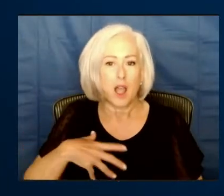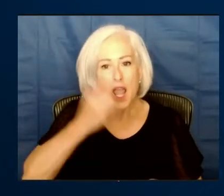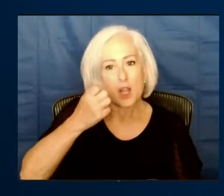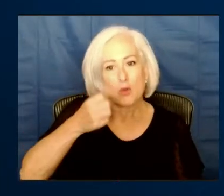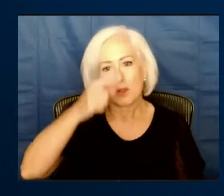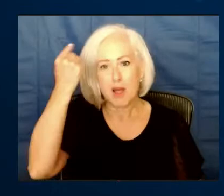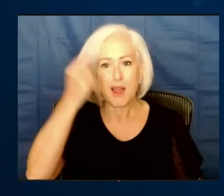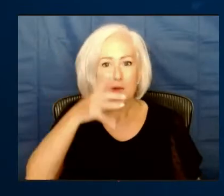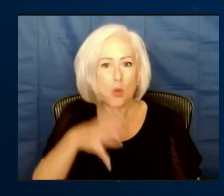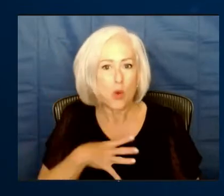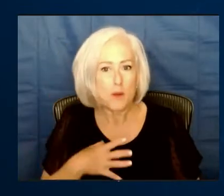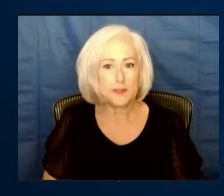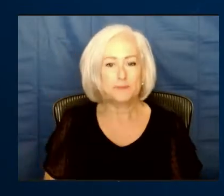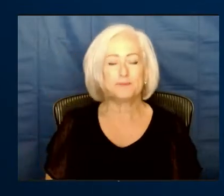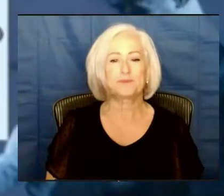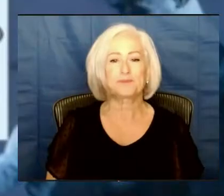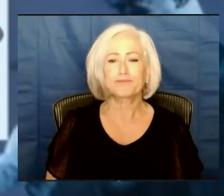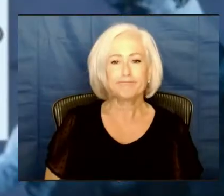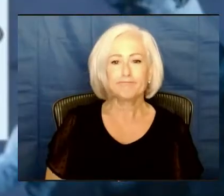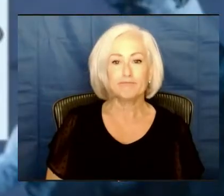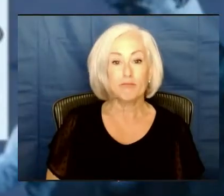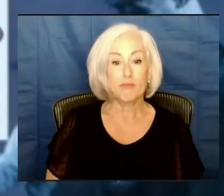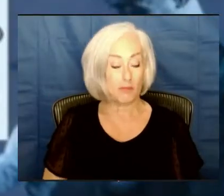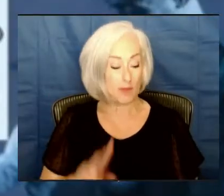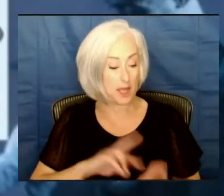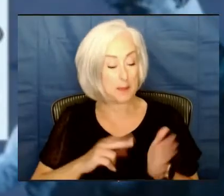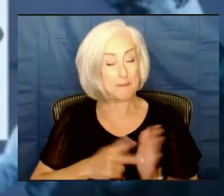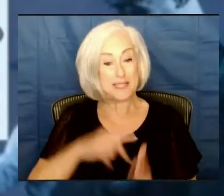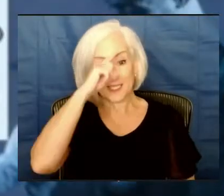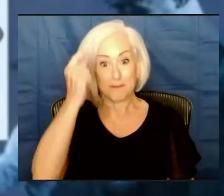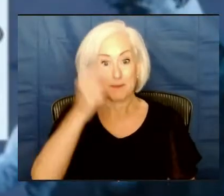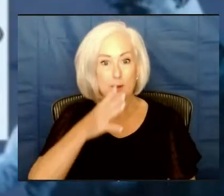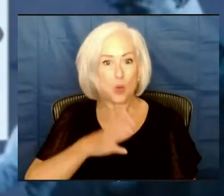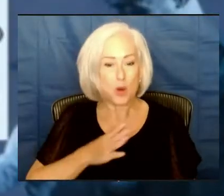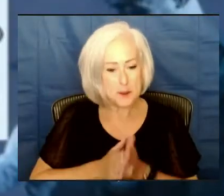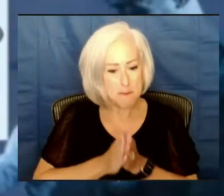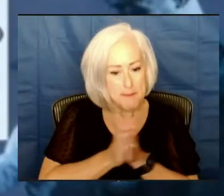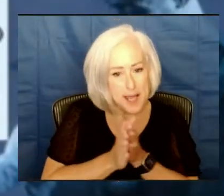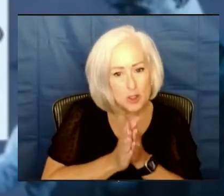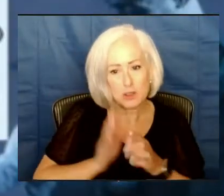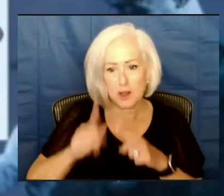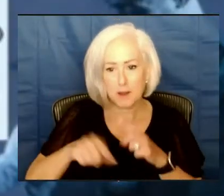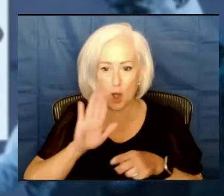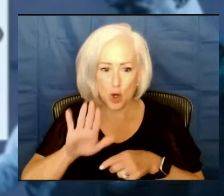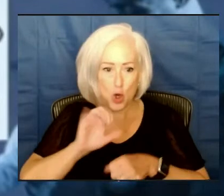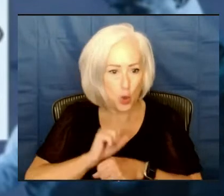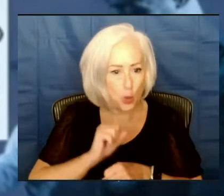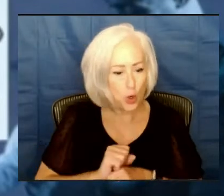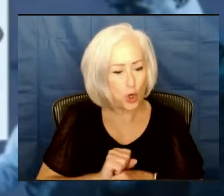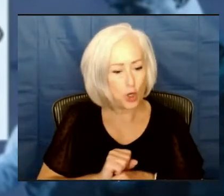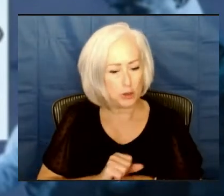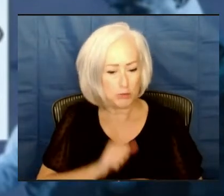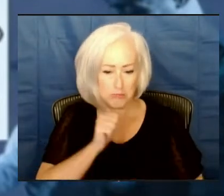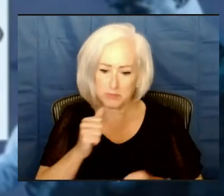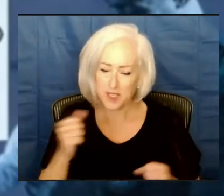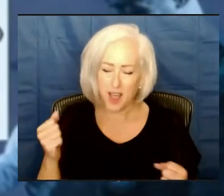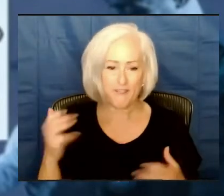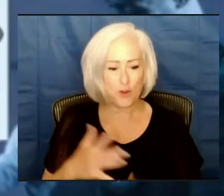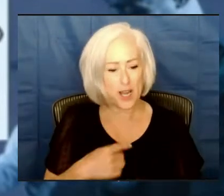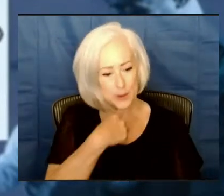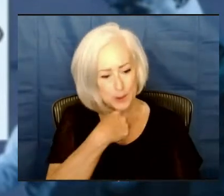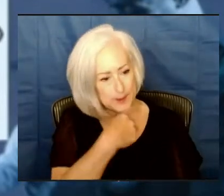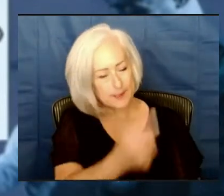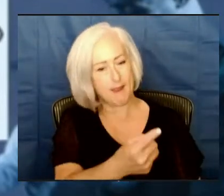It is the Black woman that speaks up, that is passionate about her work. That Black woman that is